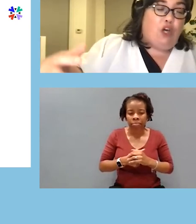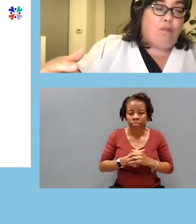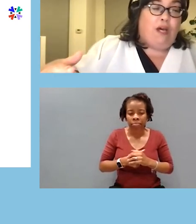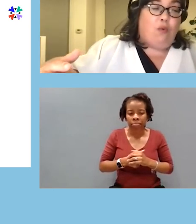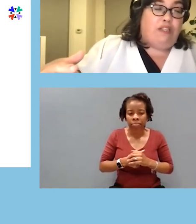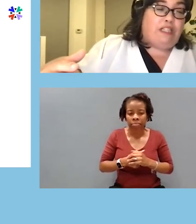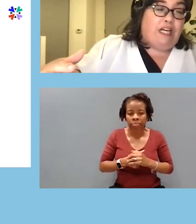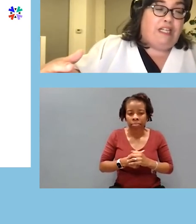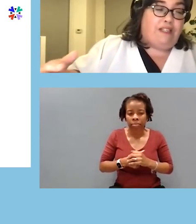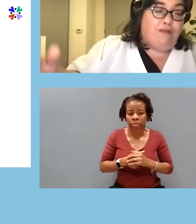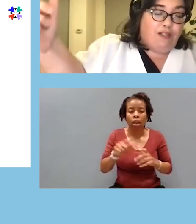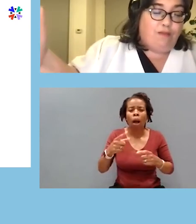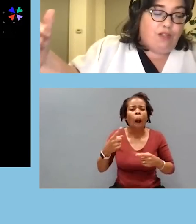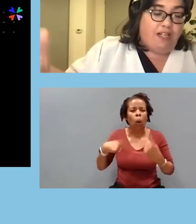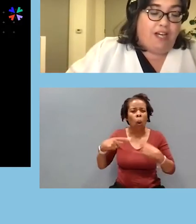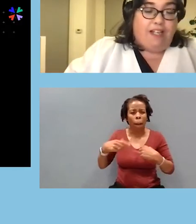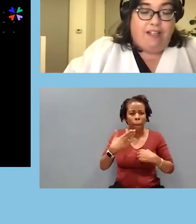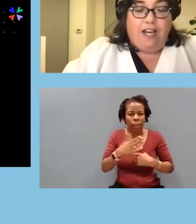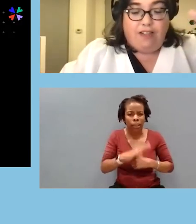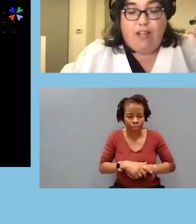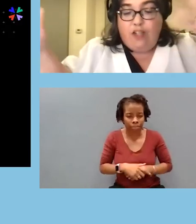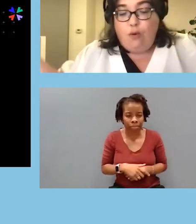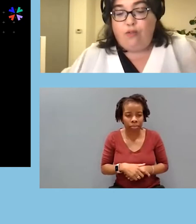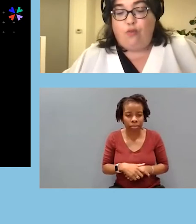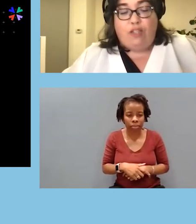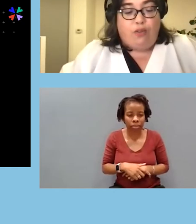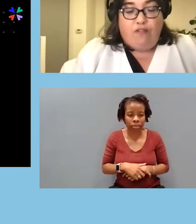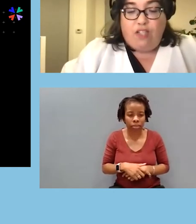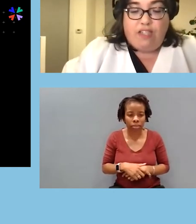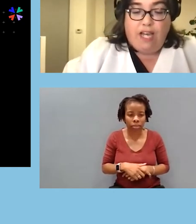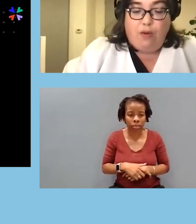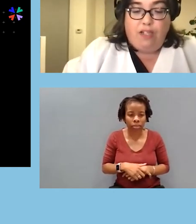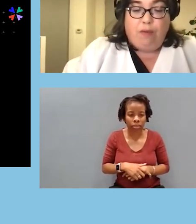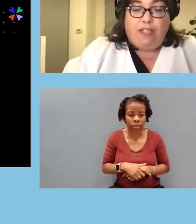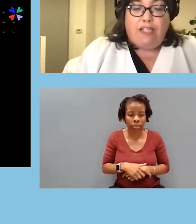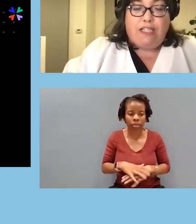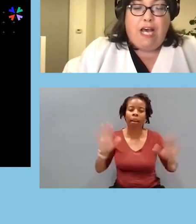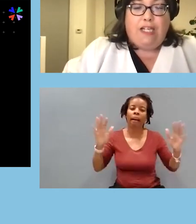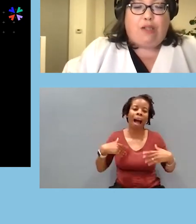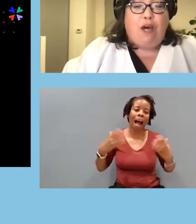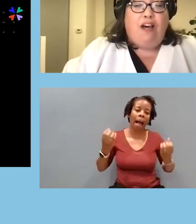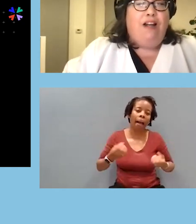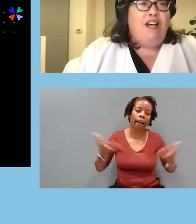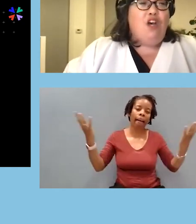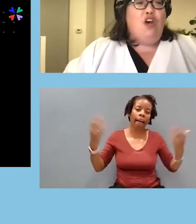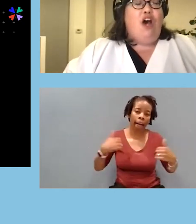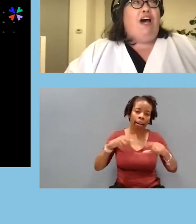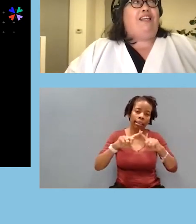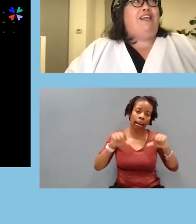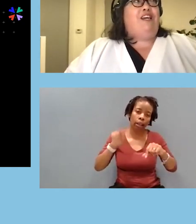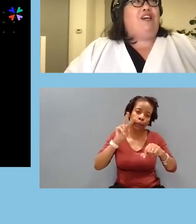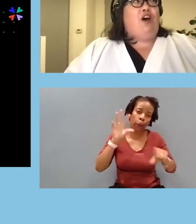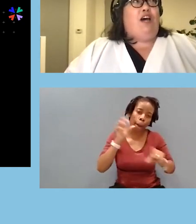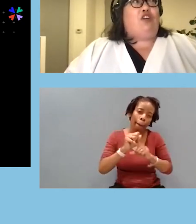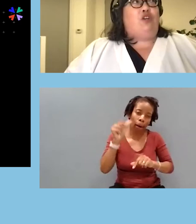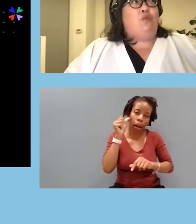if we go back one slide, now I know I revealed everything now in my last slide, but I